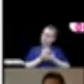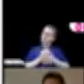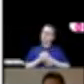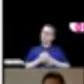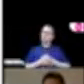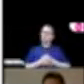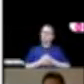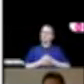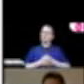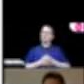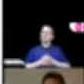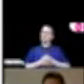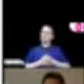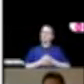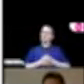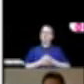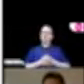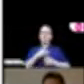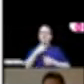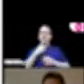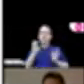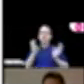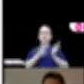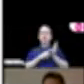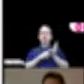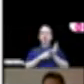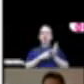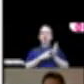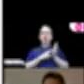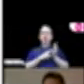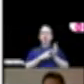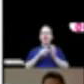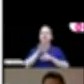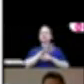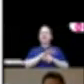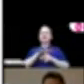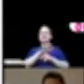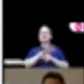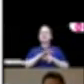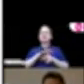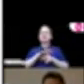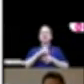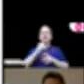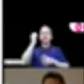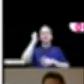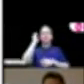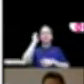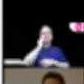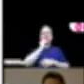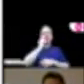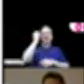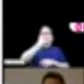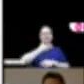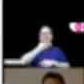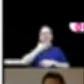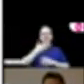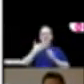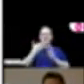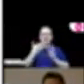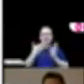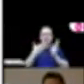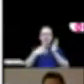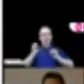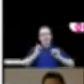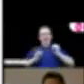when you are booking a racist black face, especially for Manchester Pride, it sends a certain message to the mainstream of